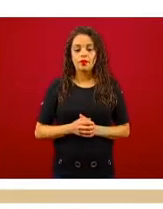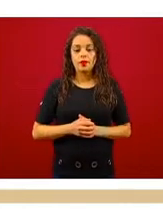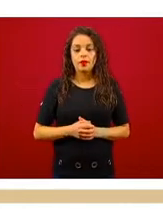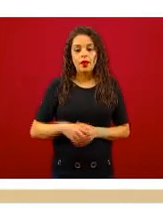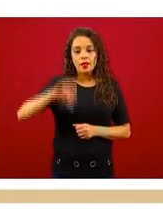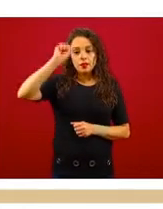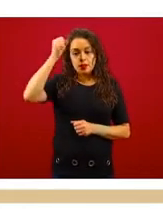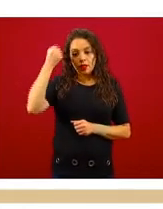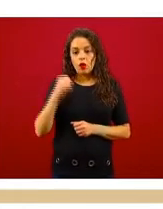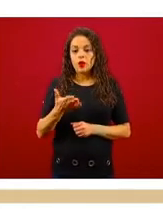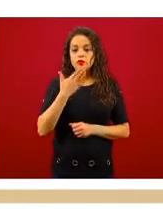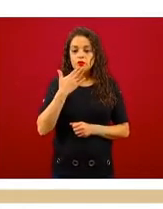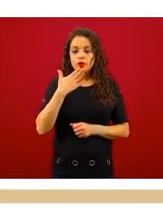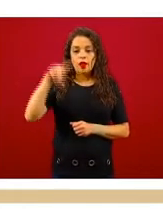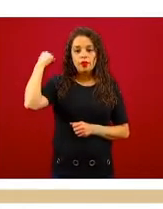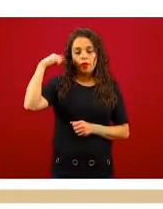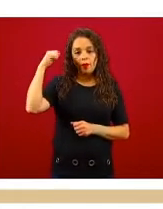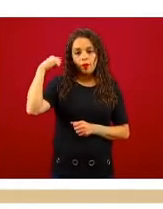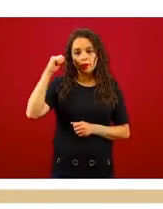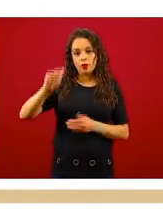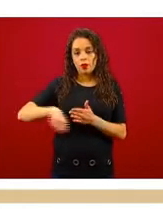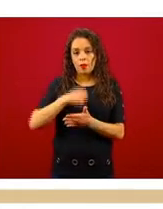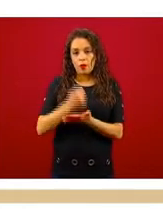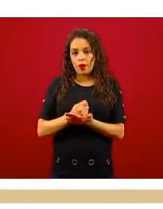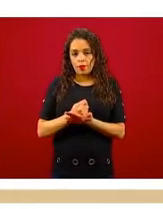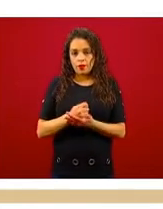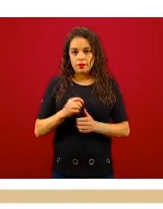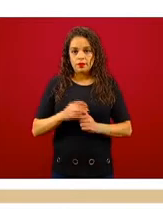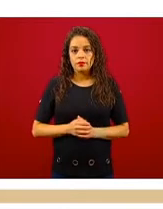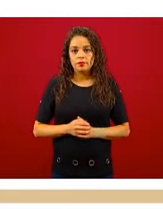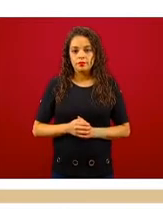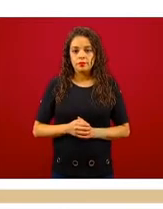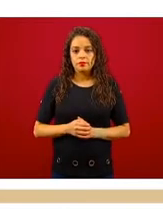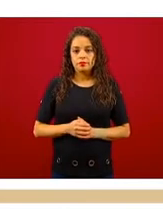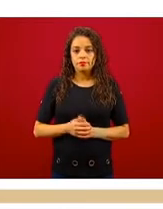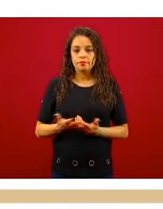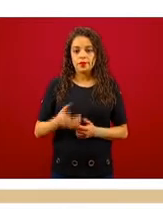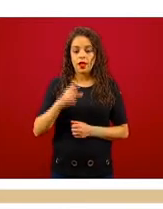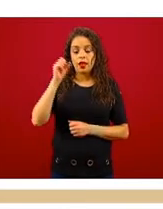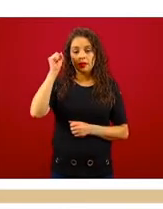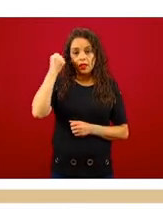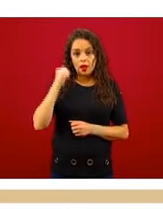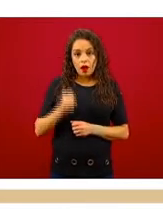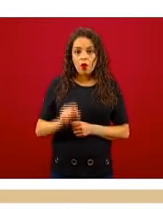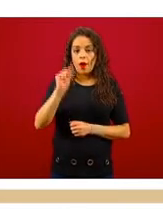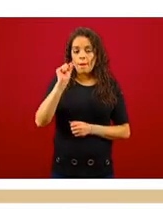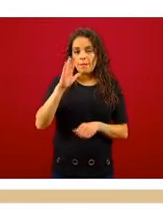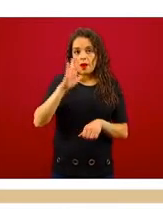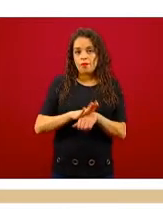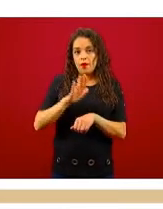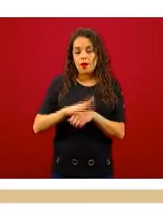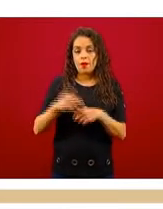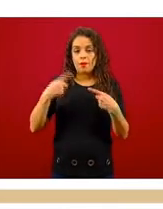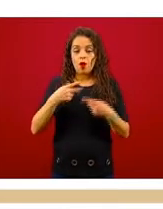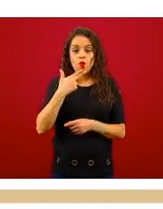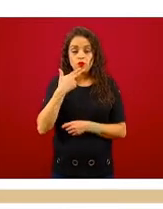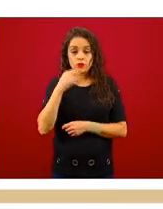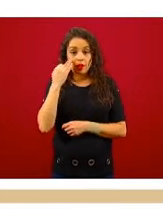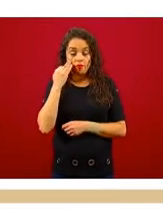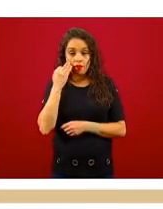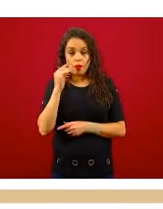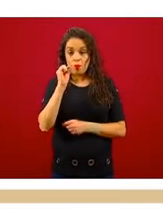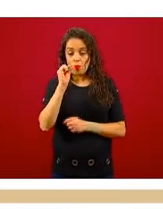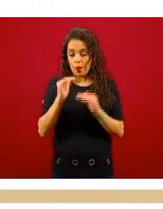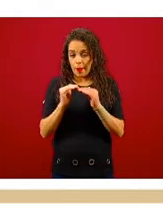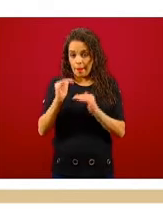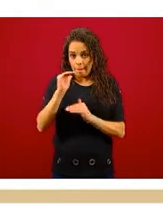Tamaulipas, con Sinaloa, Sonora, Tabasco, and un Tamaulipas. incremento en la movilidad de los In usuarios de Sinaloa, Facebook. we've La seen verdad es an que se ha increase mantenido